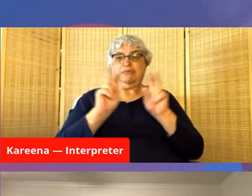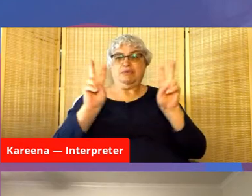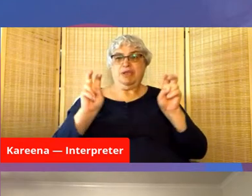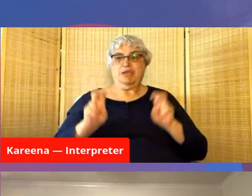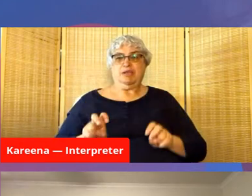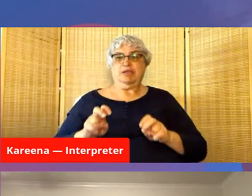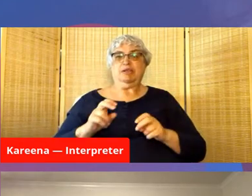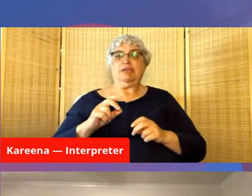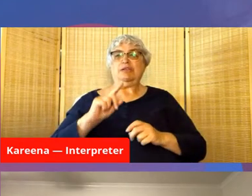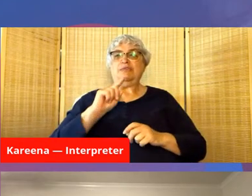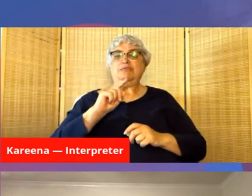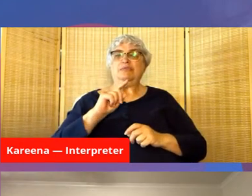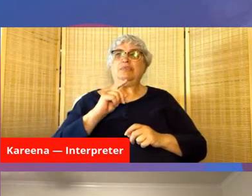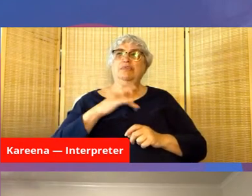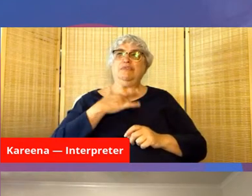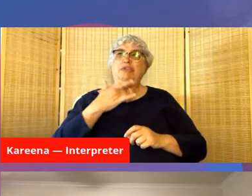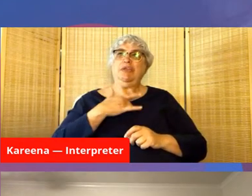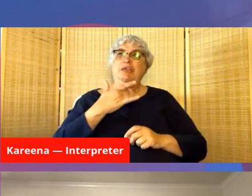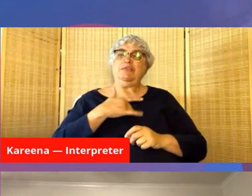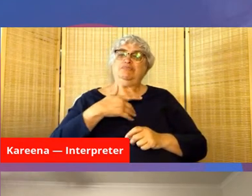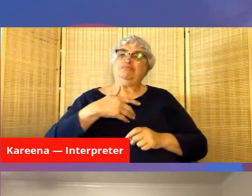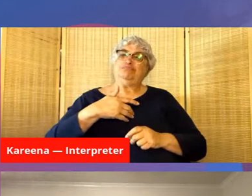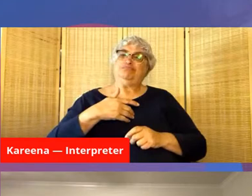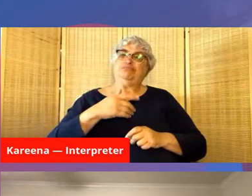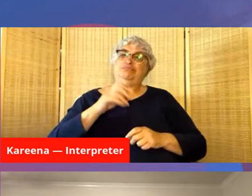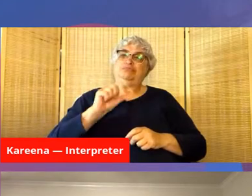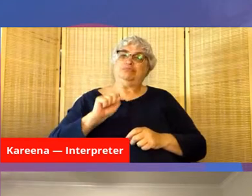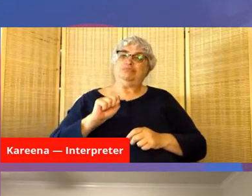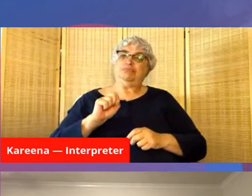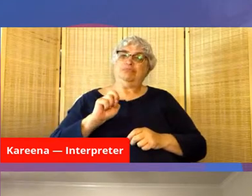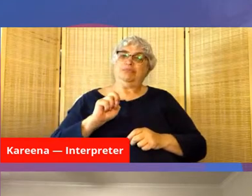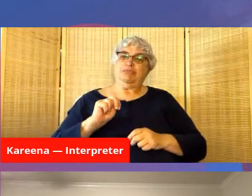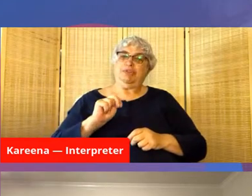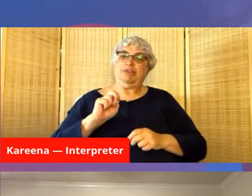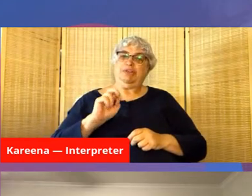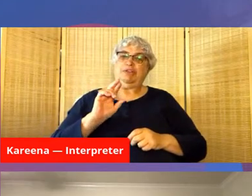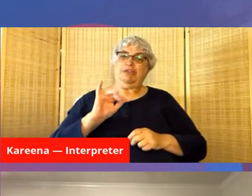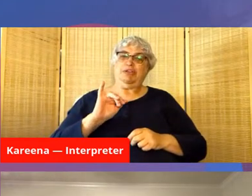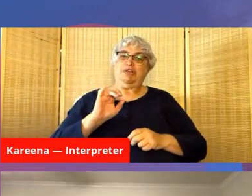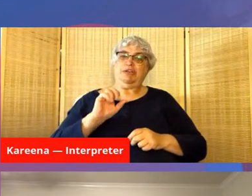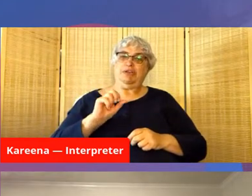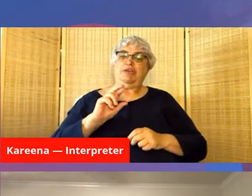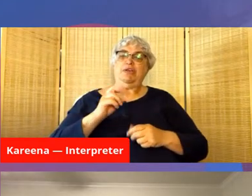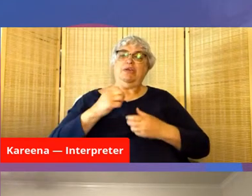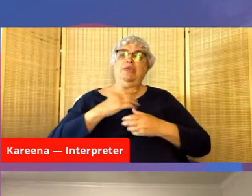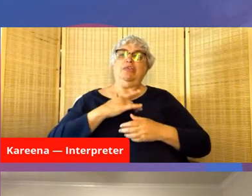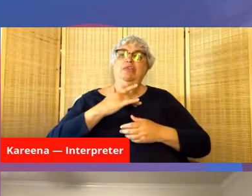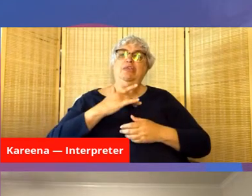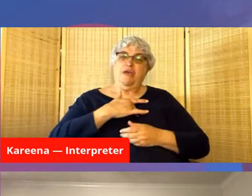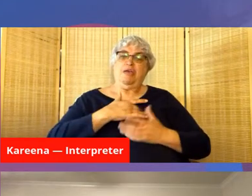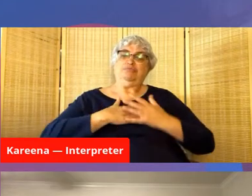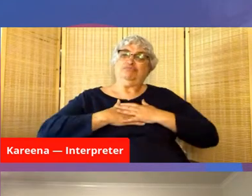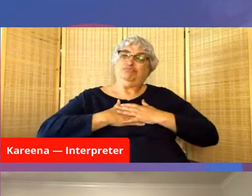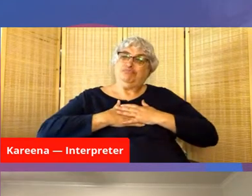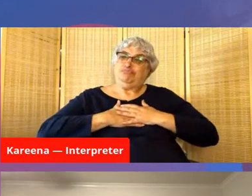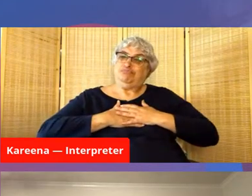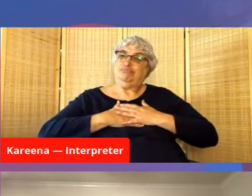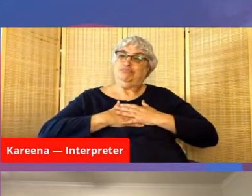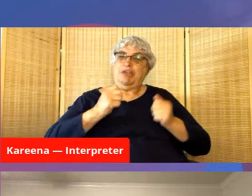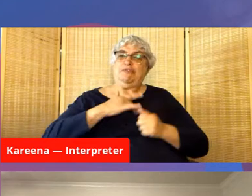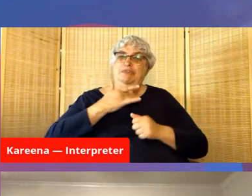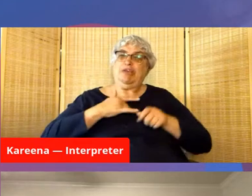sincerity. I feel like all of the performers, they put their heart into it. And I could feel